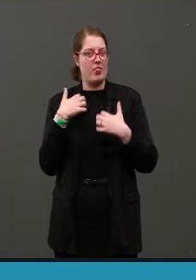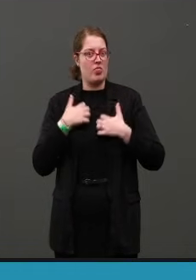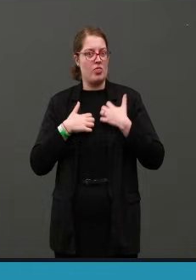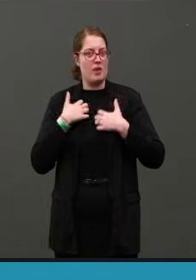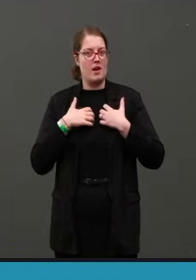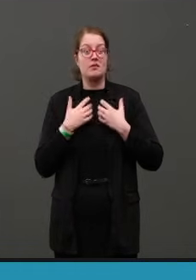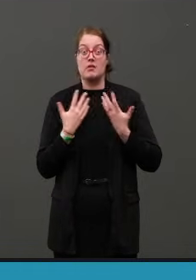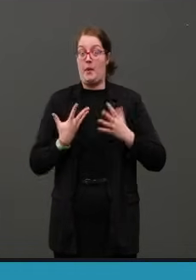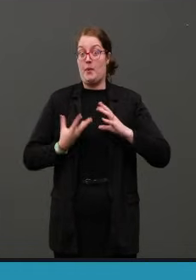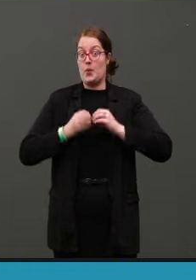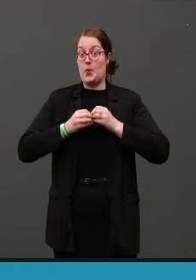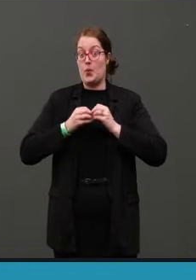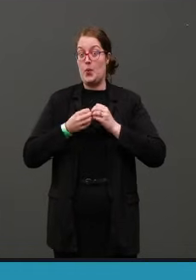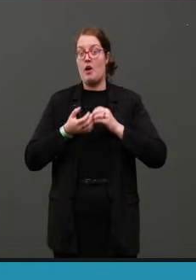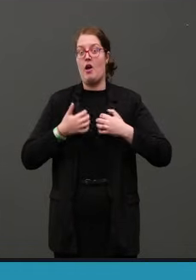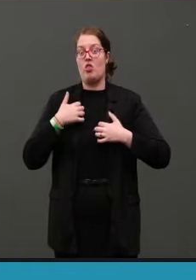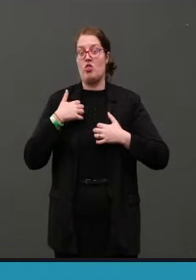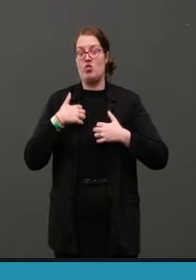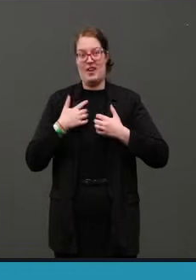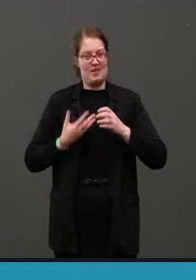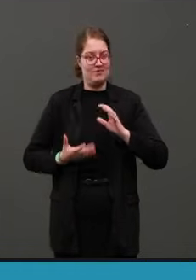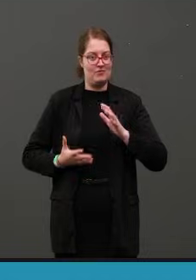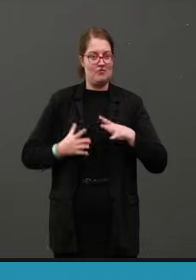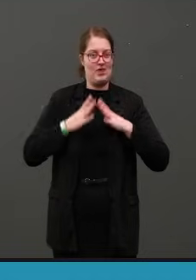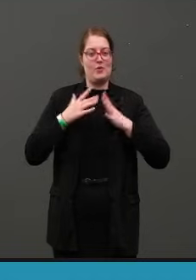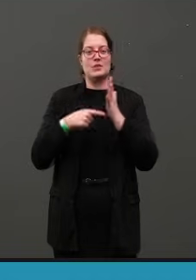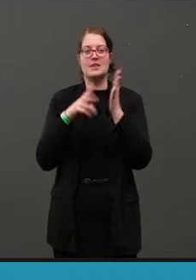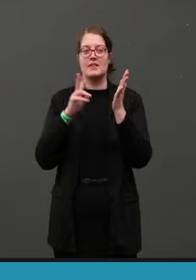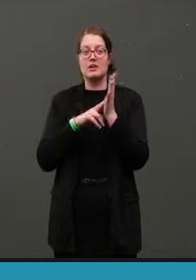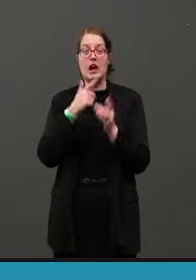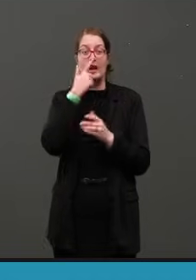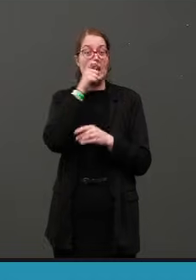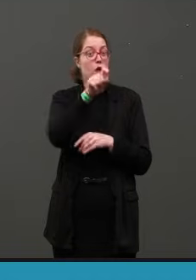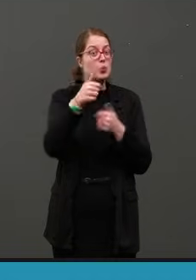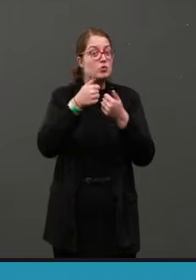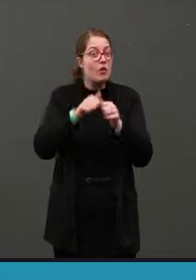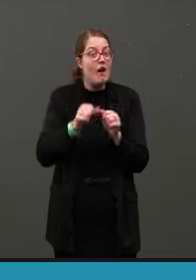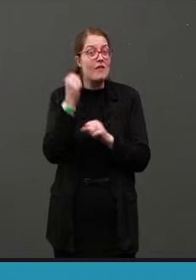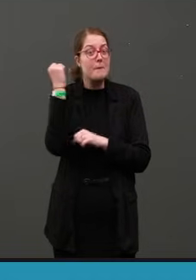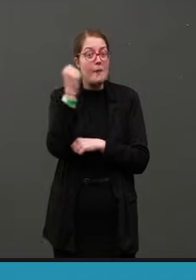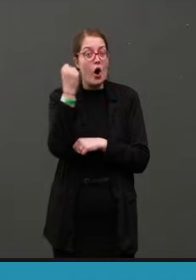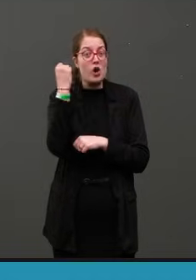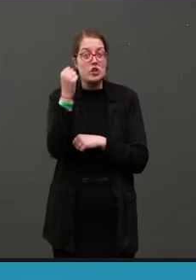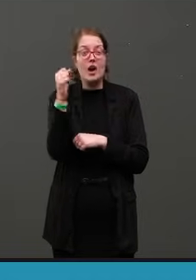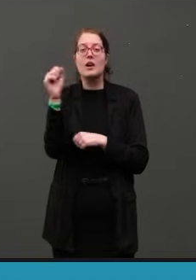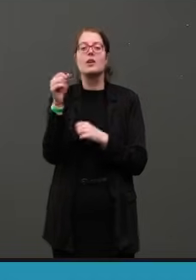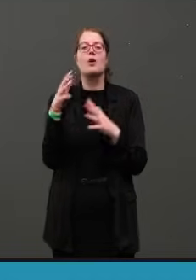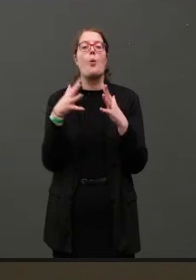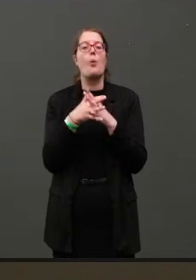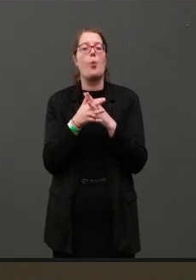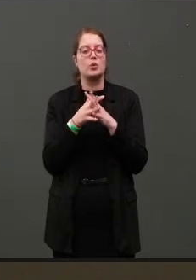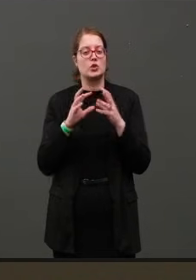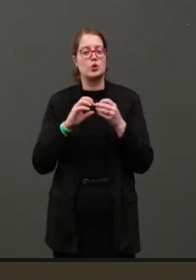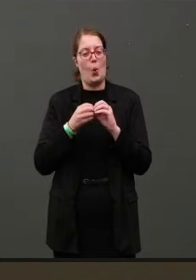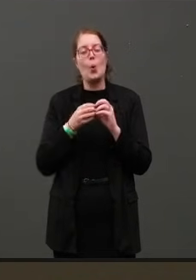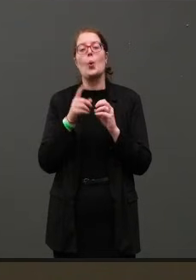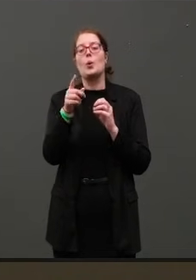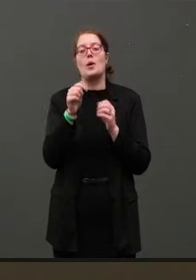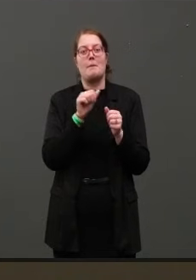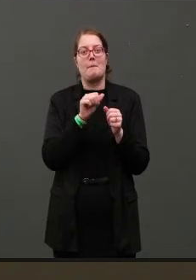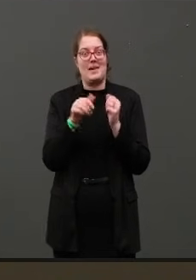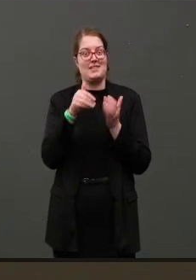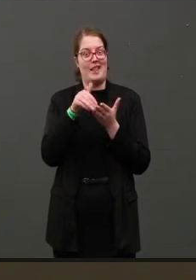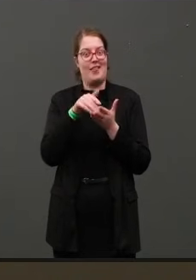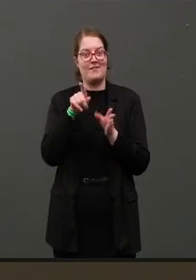Solve the Murder, which is now a Waterstones paperback of the year. I've also written screenplays, I have produced and directed